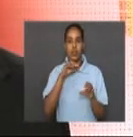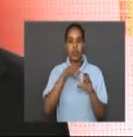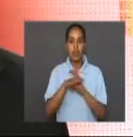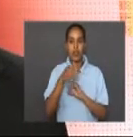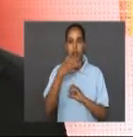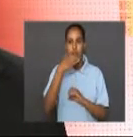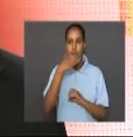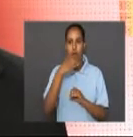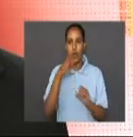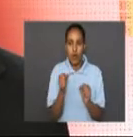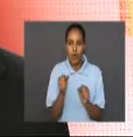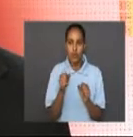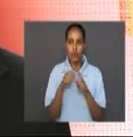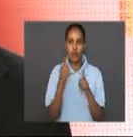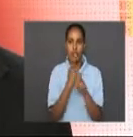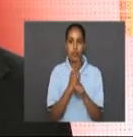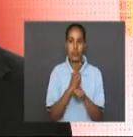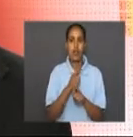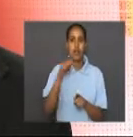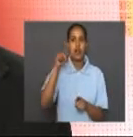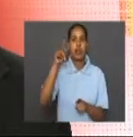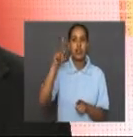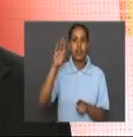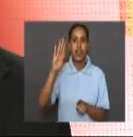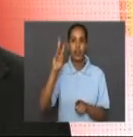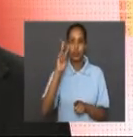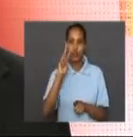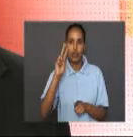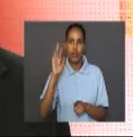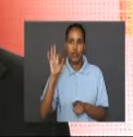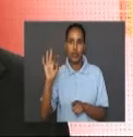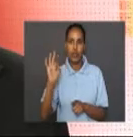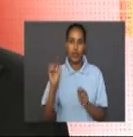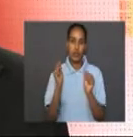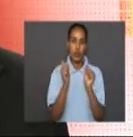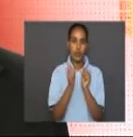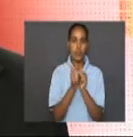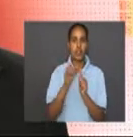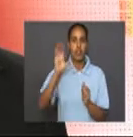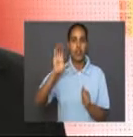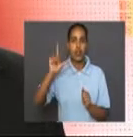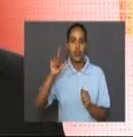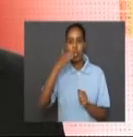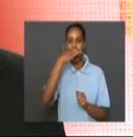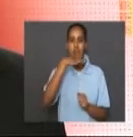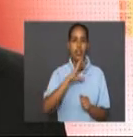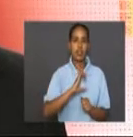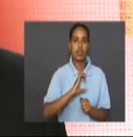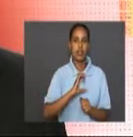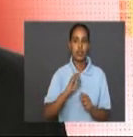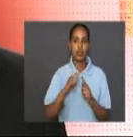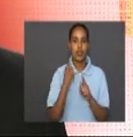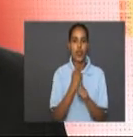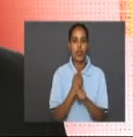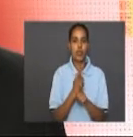on. The mixture proceeds to self-reduction. As we discussed